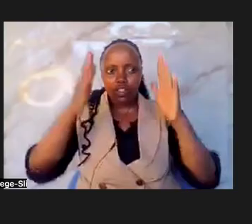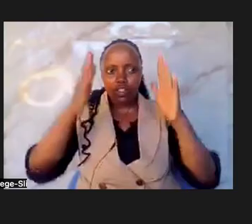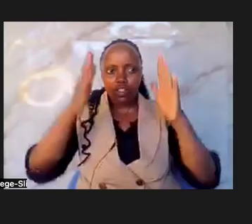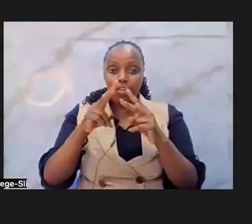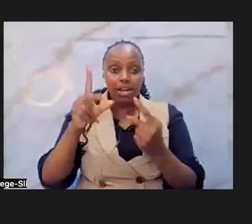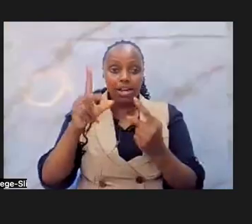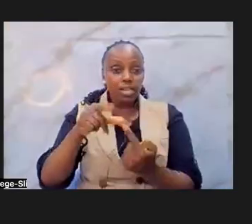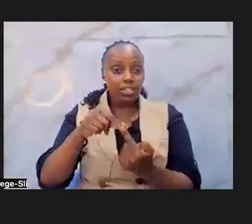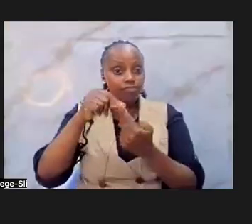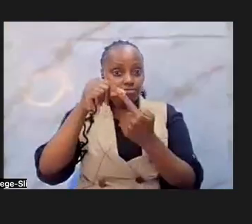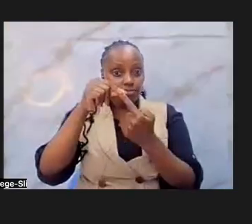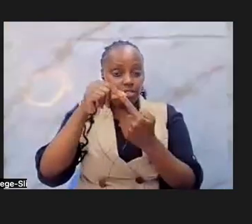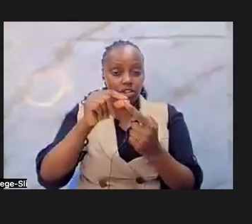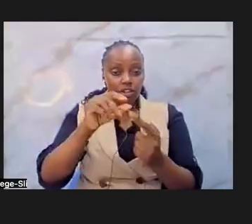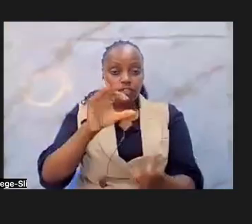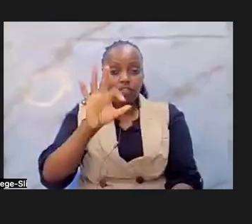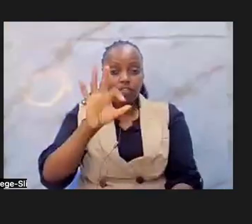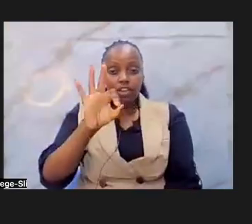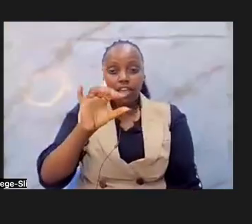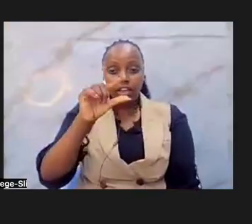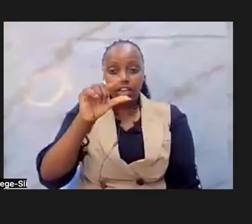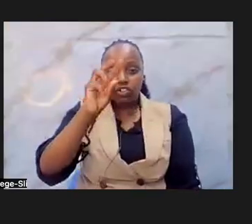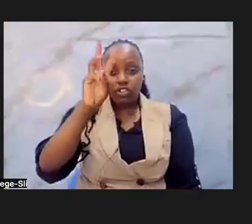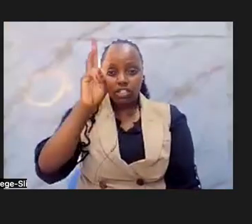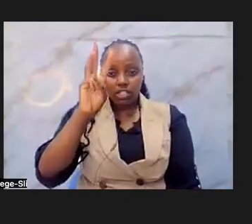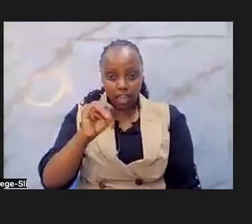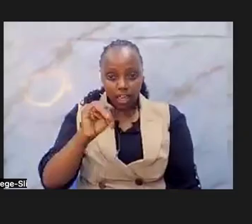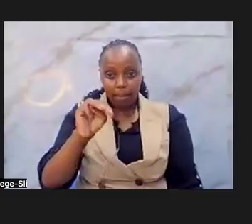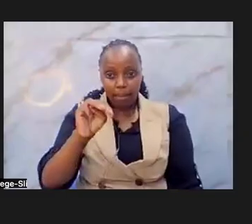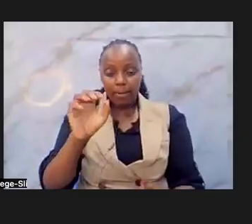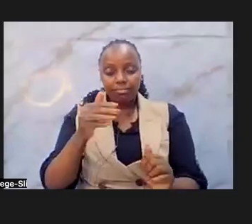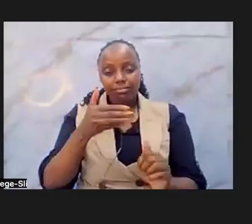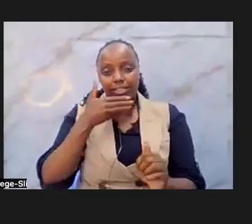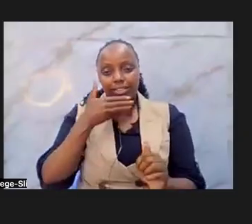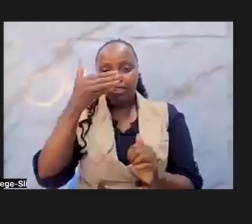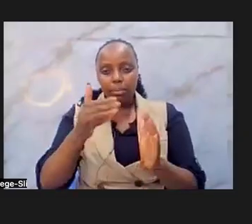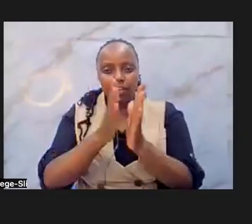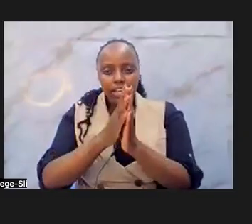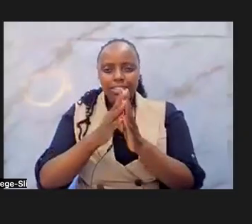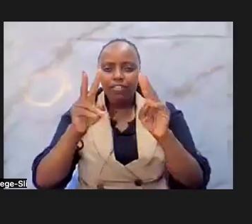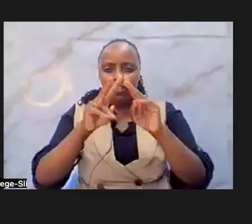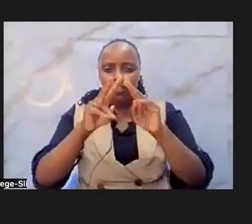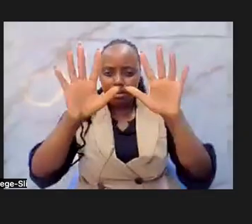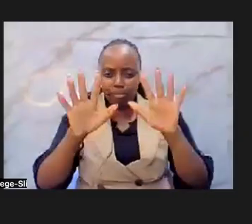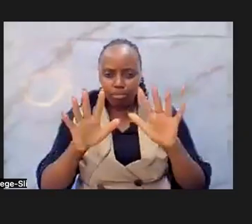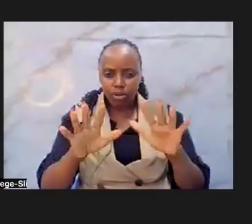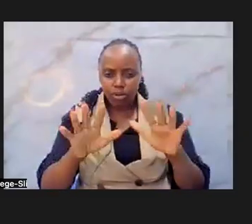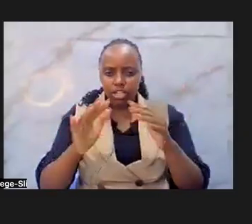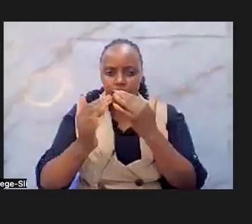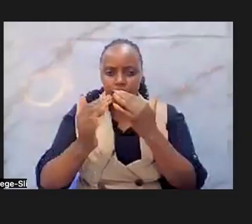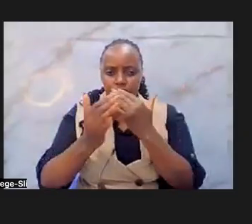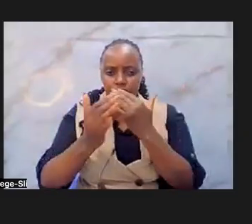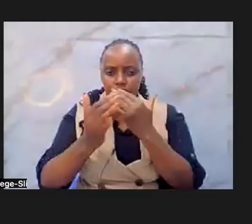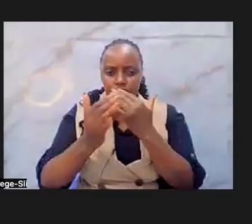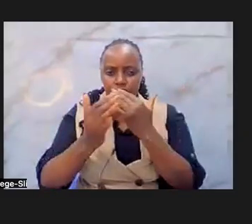is an integral part of all the care provided at each service delivery point. And what makes it unique is that